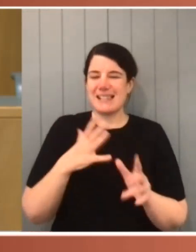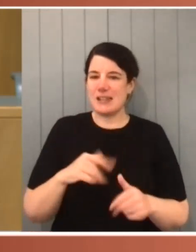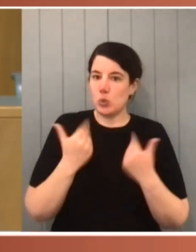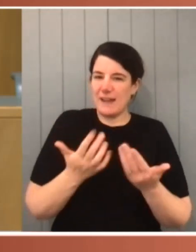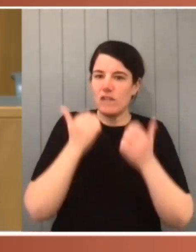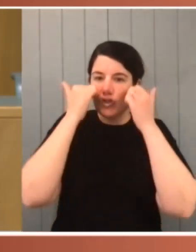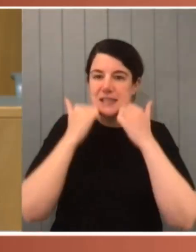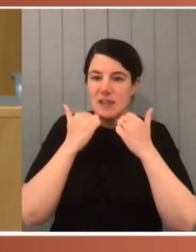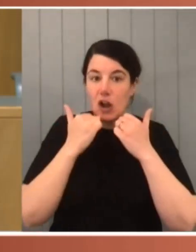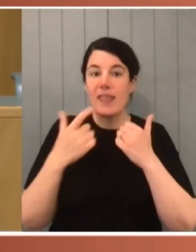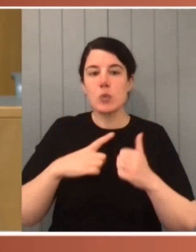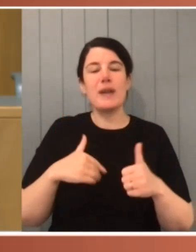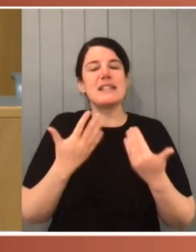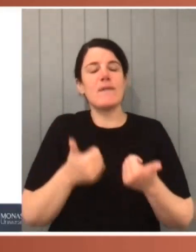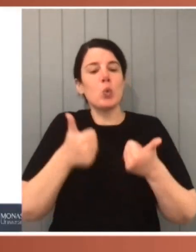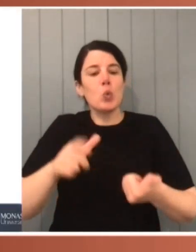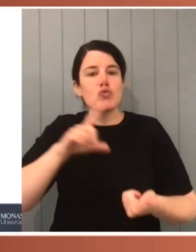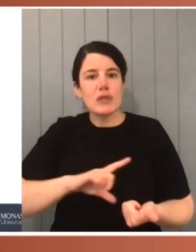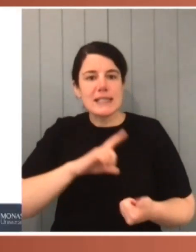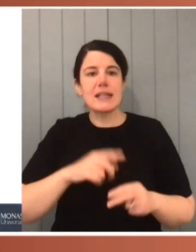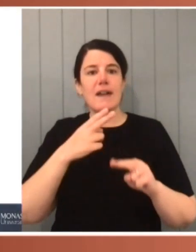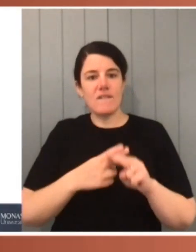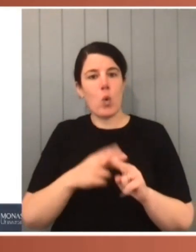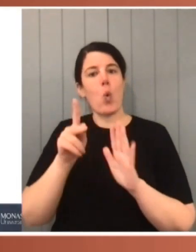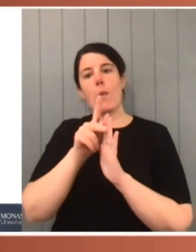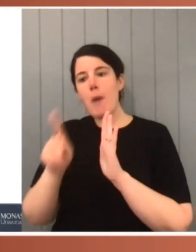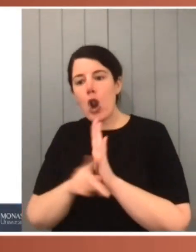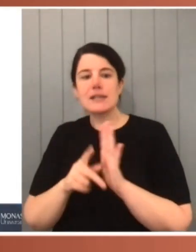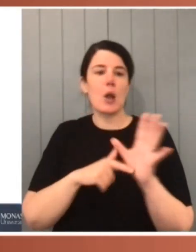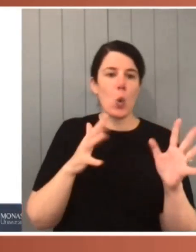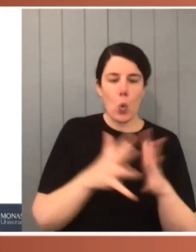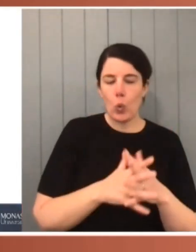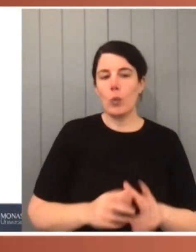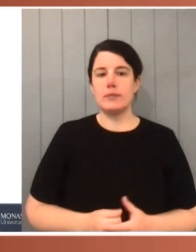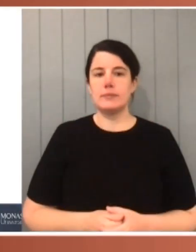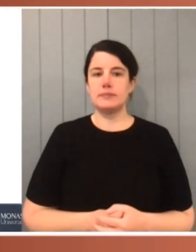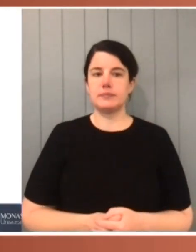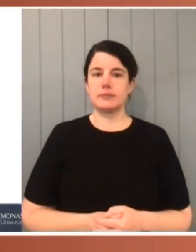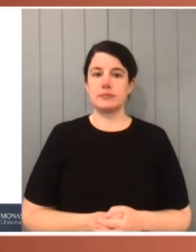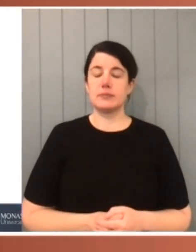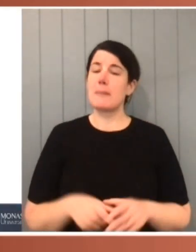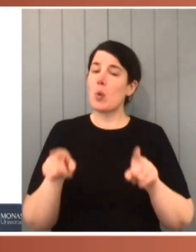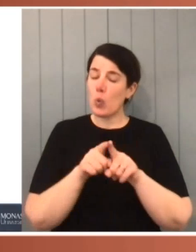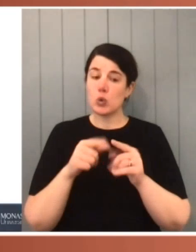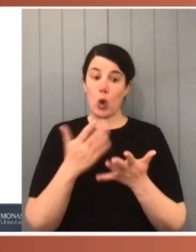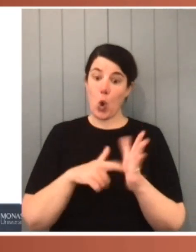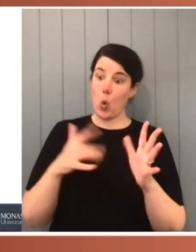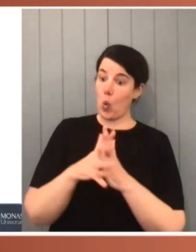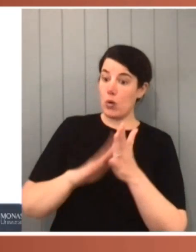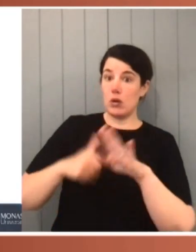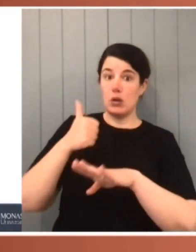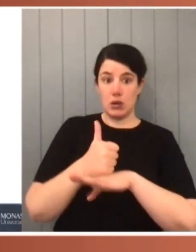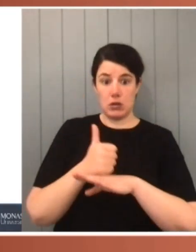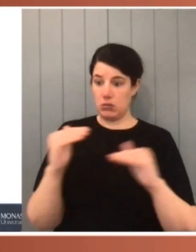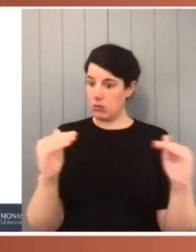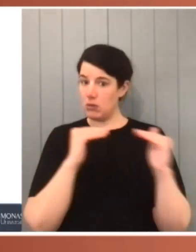public reasons for policies. And second, that freedom should be recognized to all citizens. That's the equal status. That's the equality element of